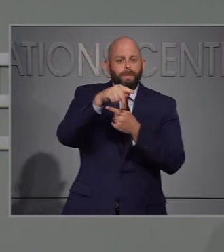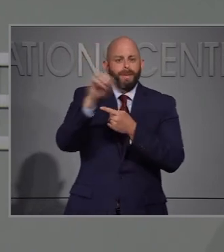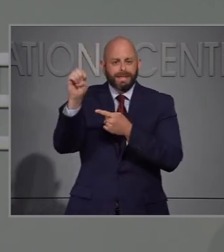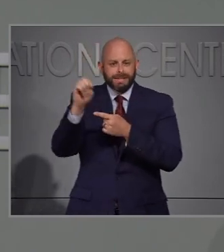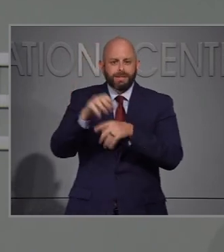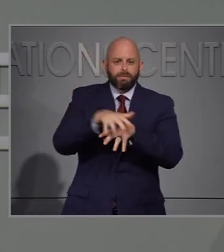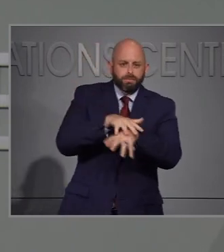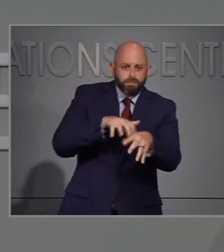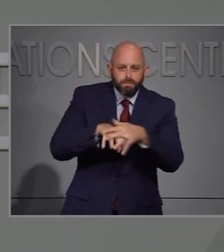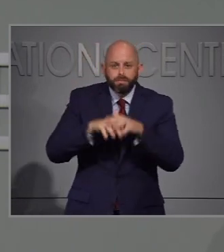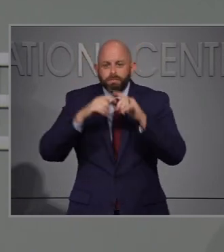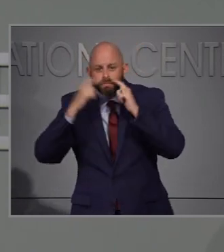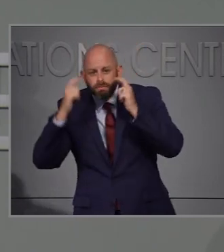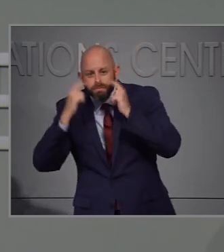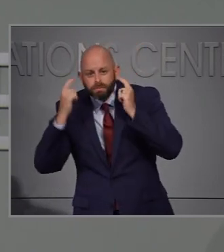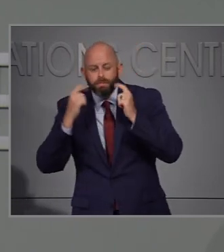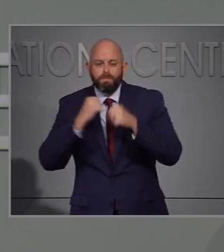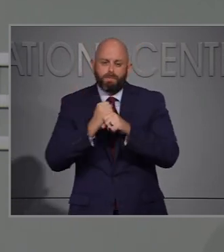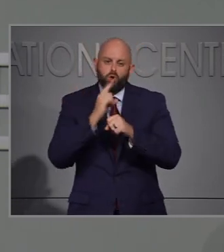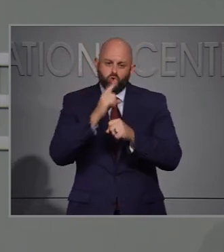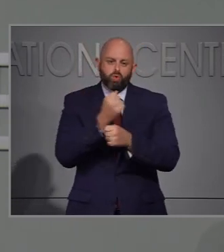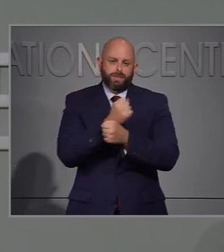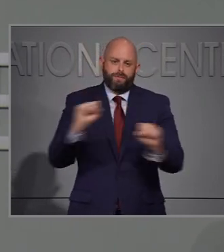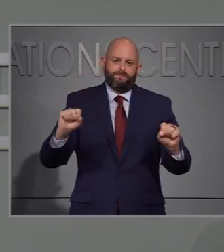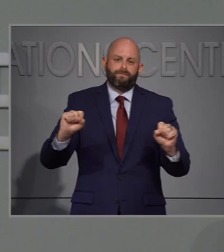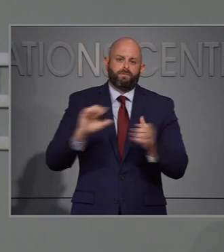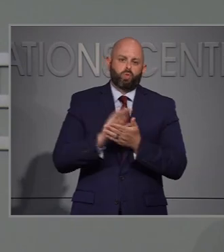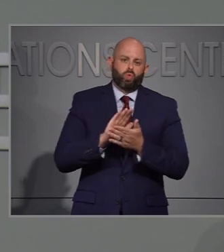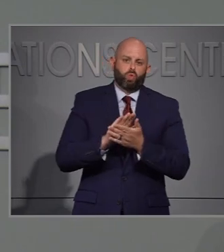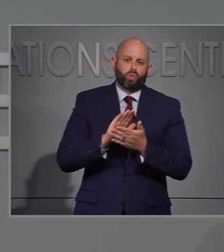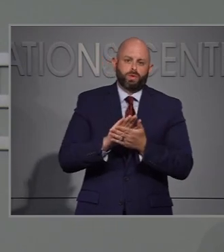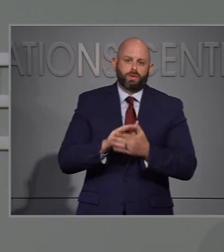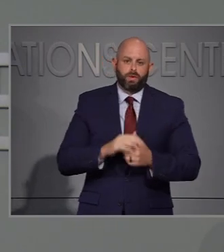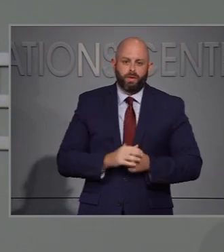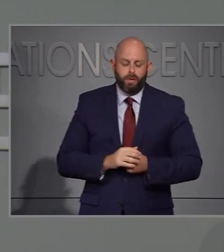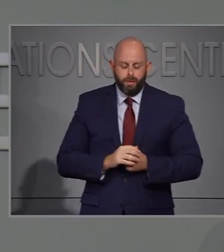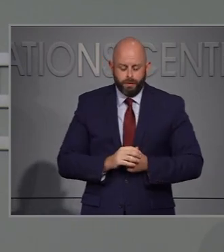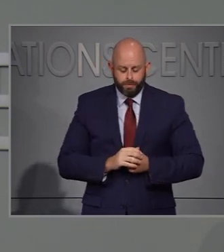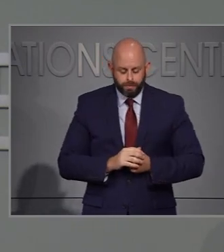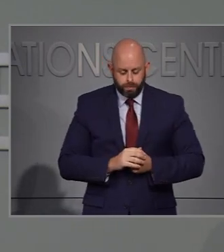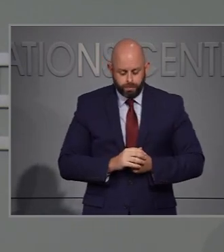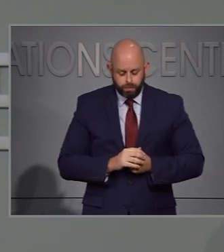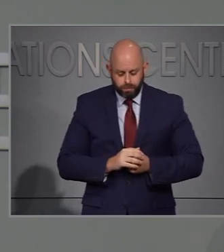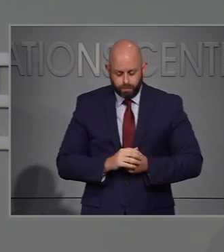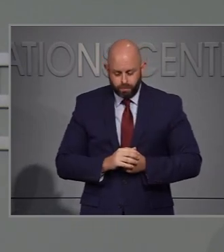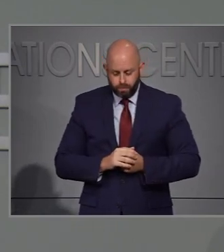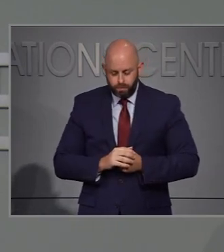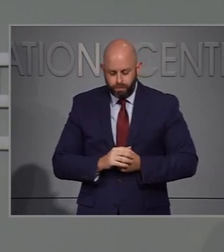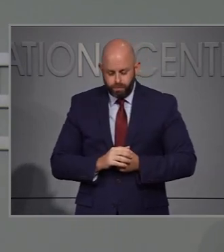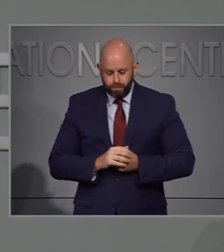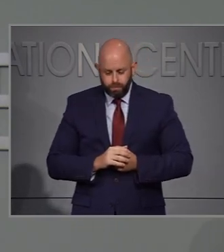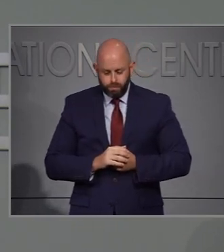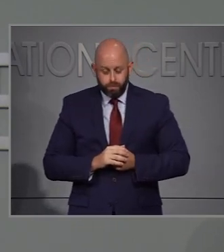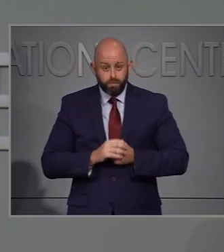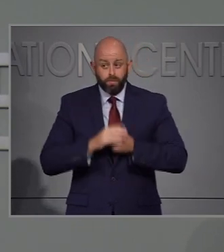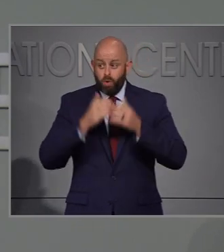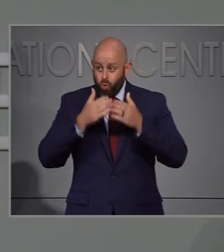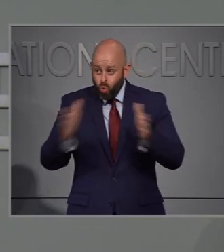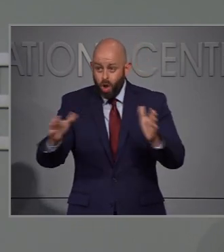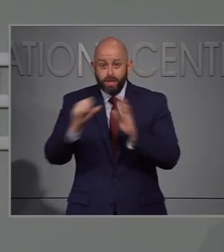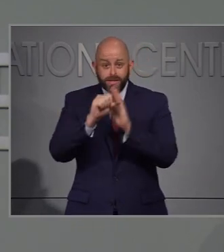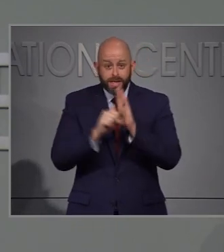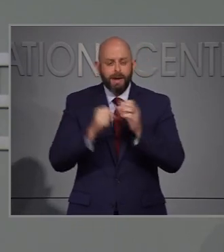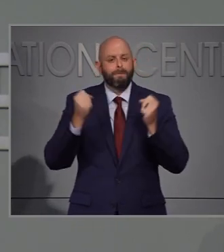to maximize safety in our schools. As plans for returning to school are implemented around the state, it's